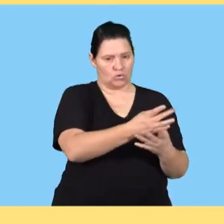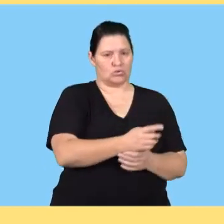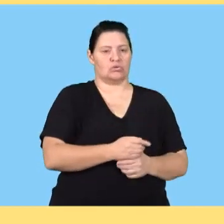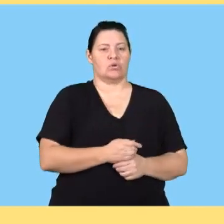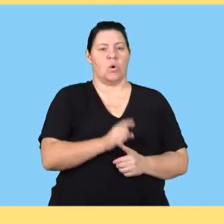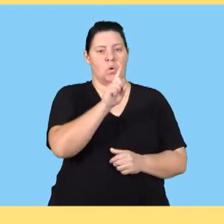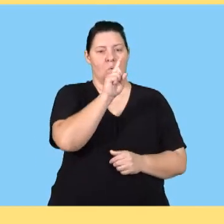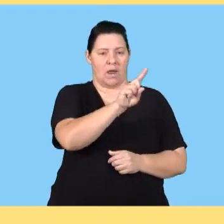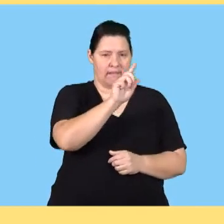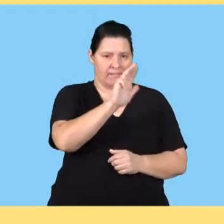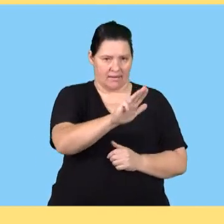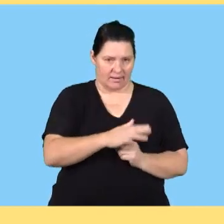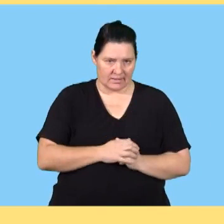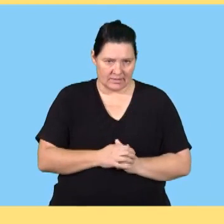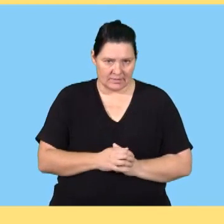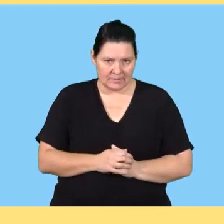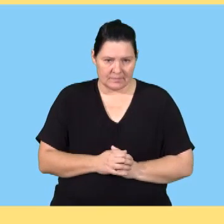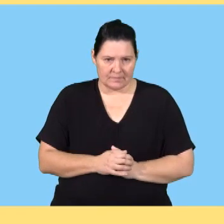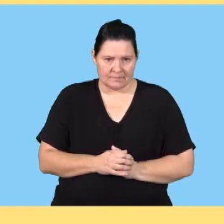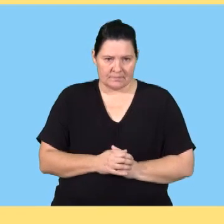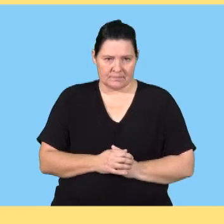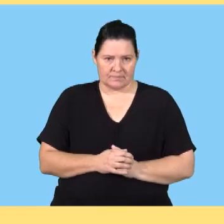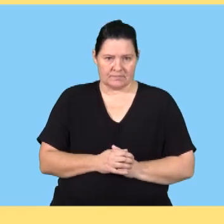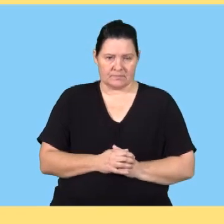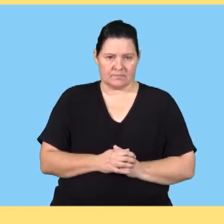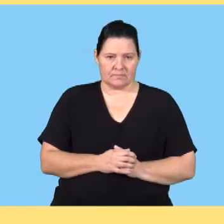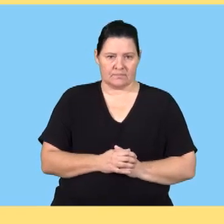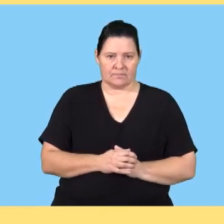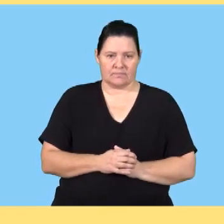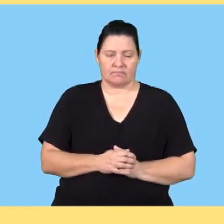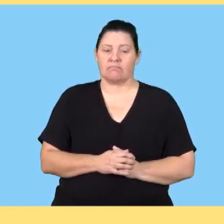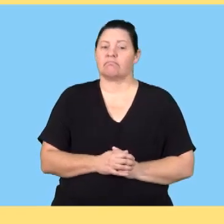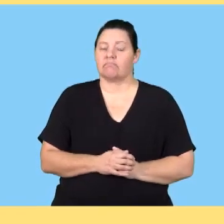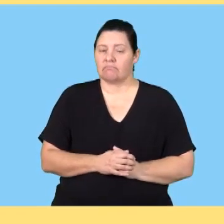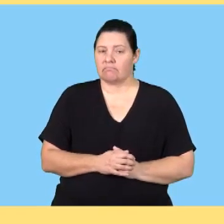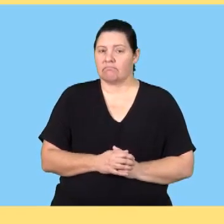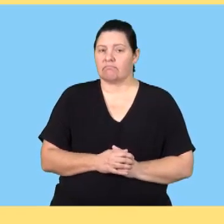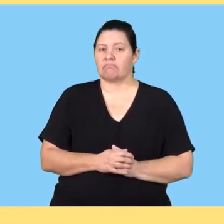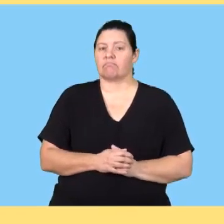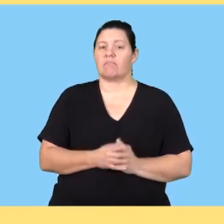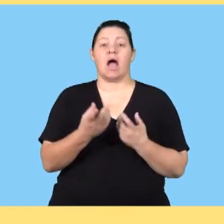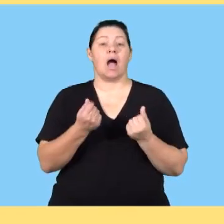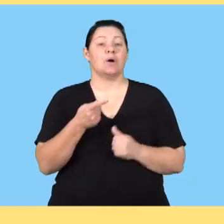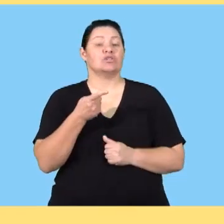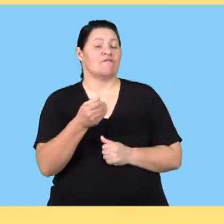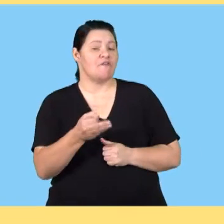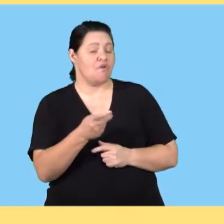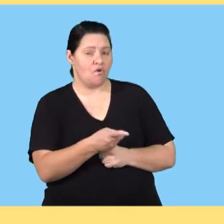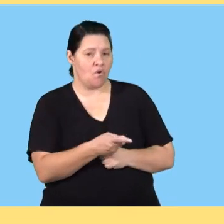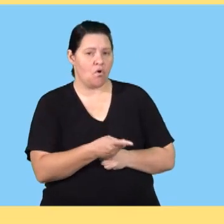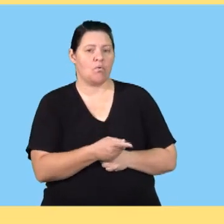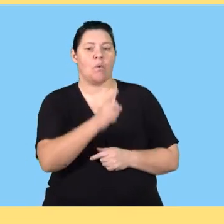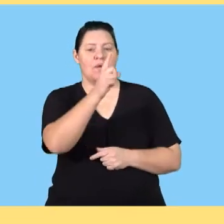debit note, and it is debit note number 19. Here is 19. How much was that